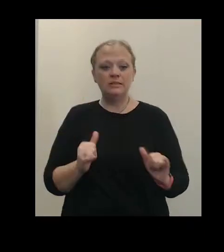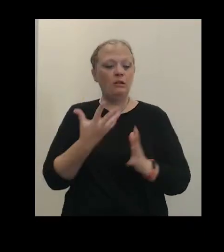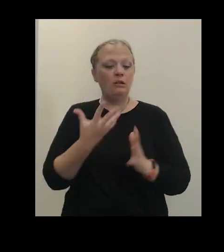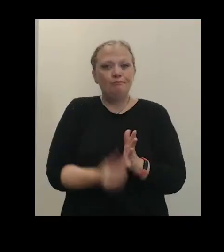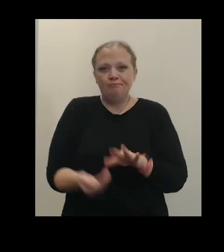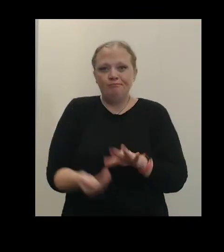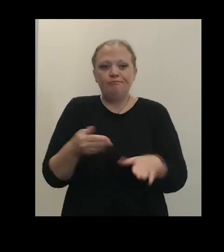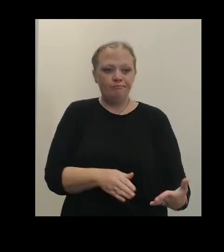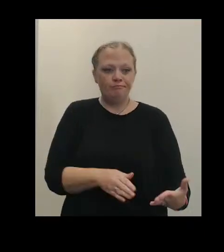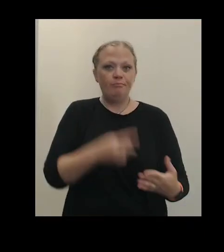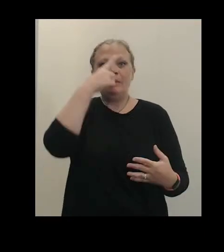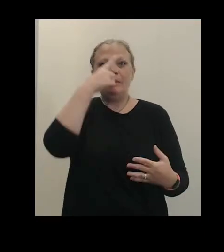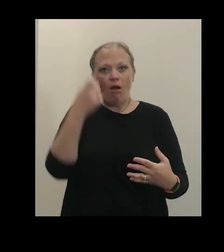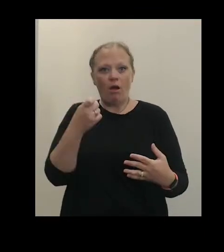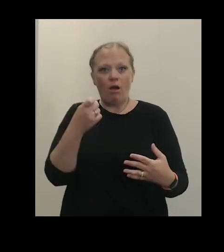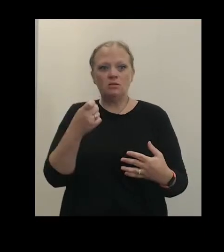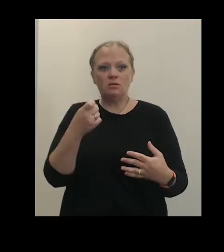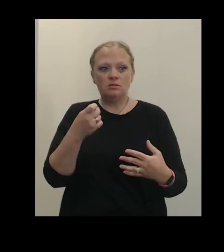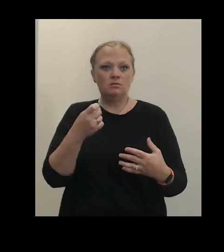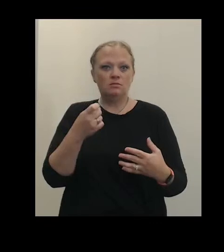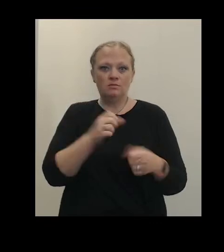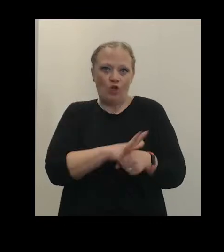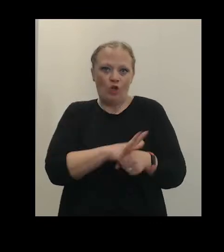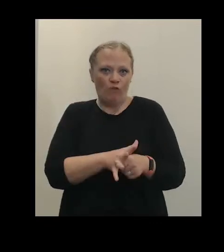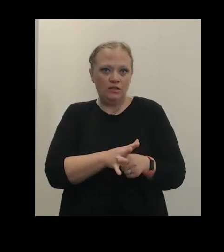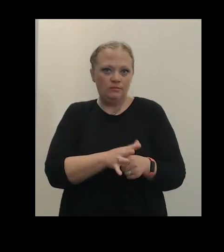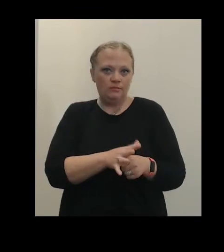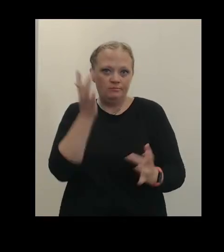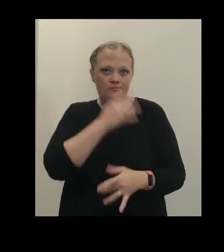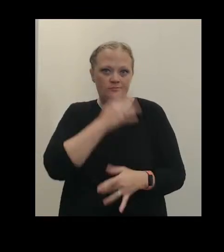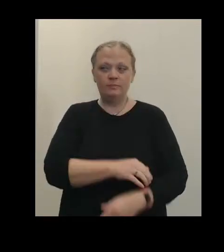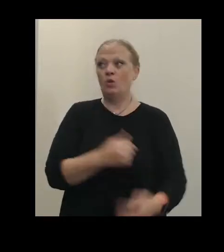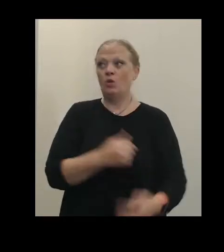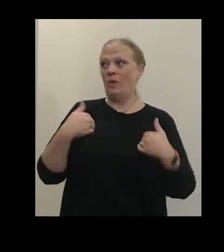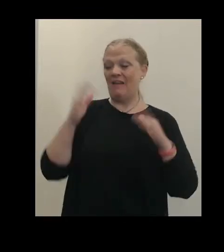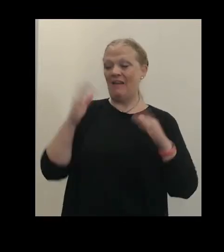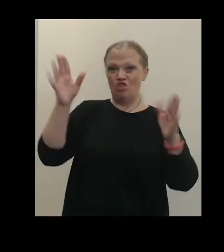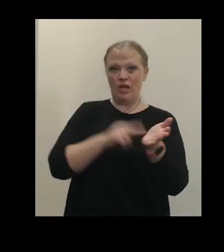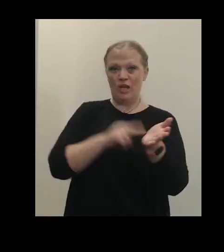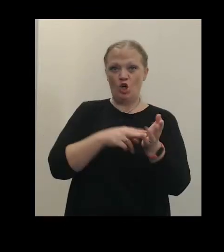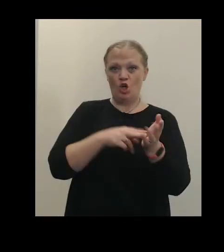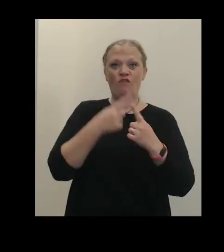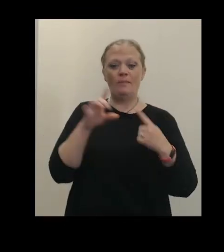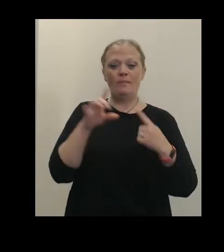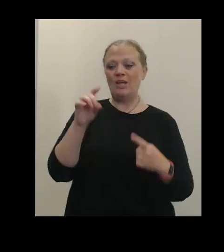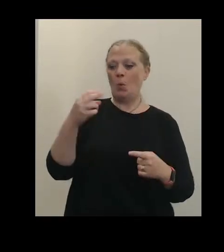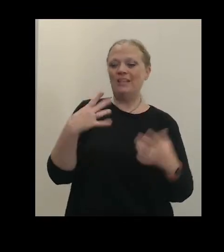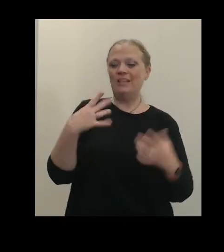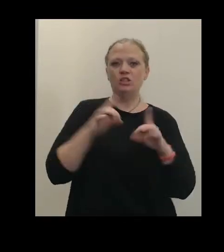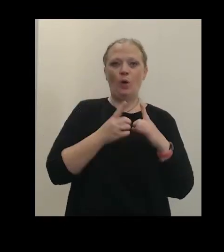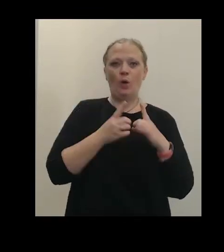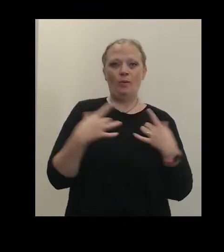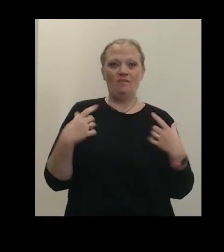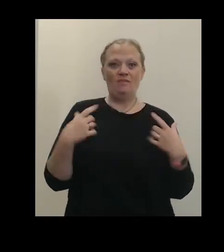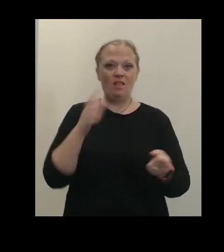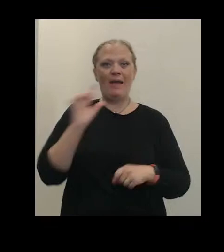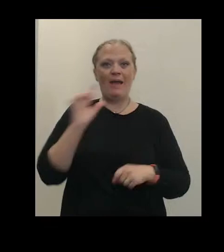a result of COVID-19. So we have one of our great nurses from the Department of Health. I'm going to get it in the left